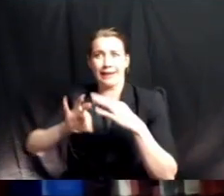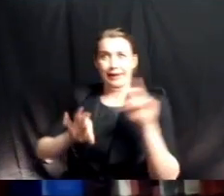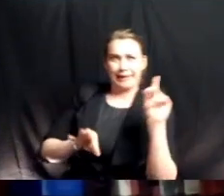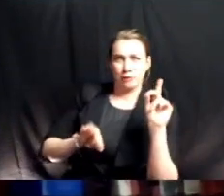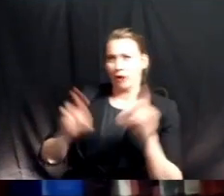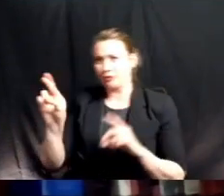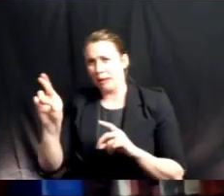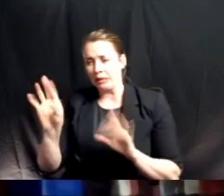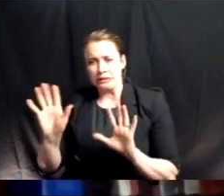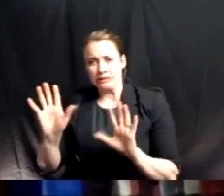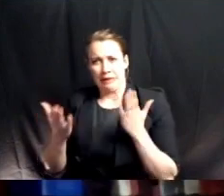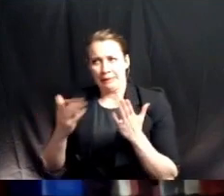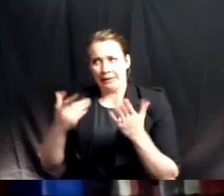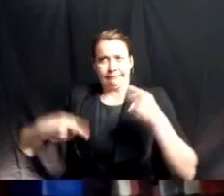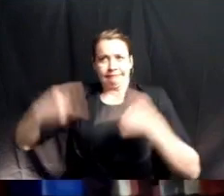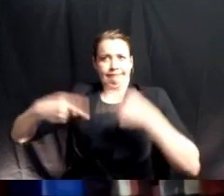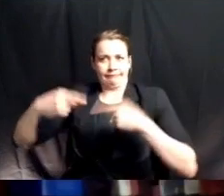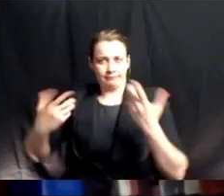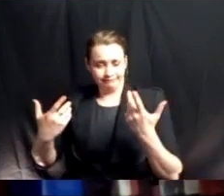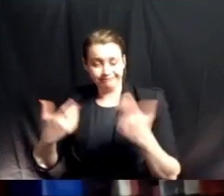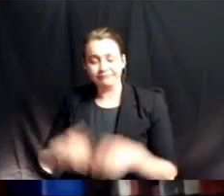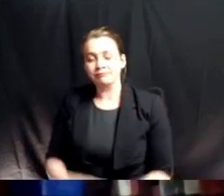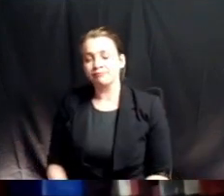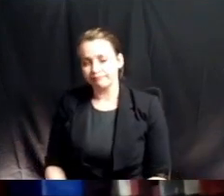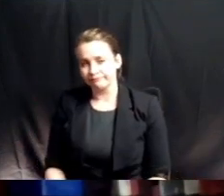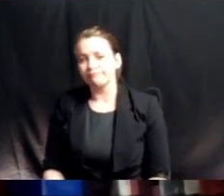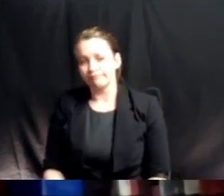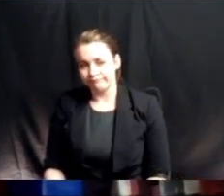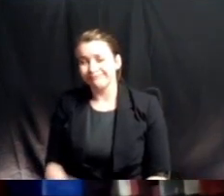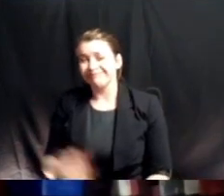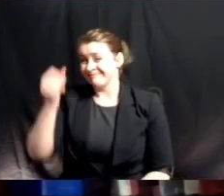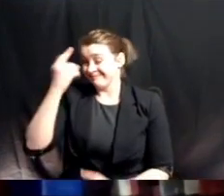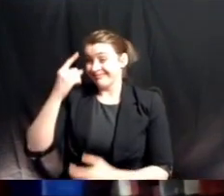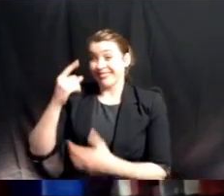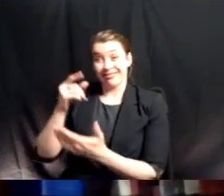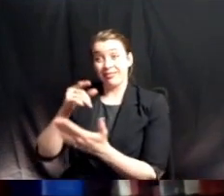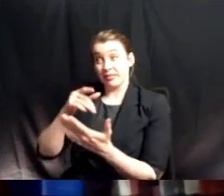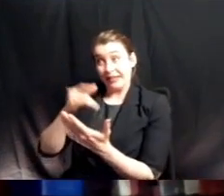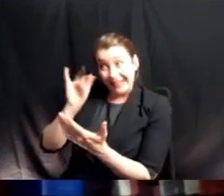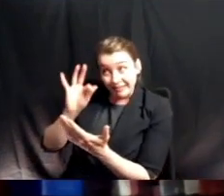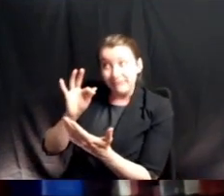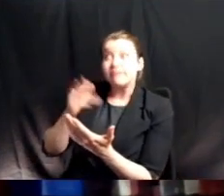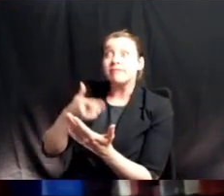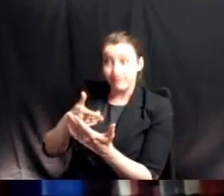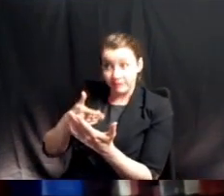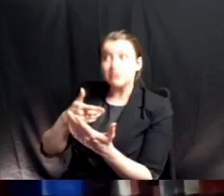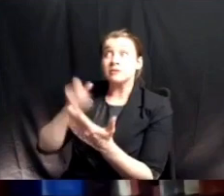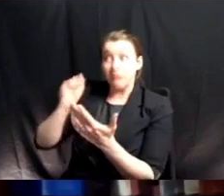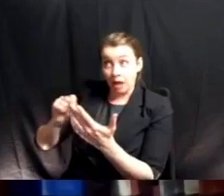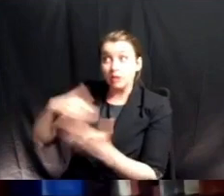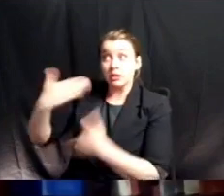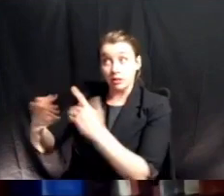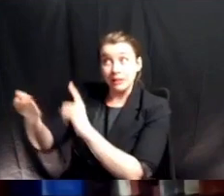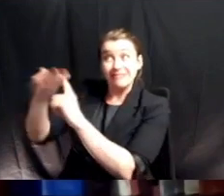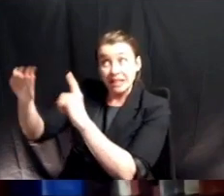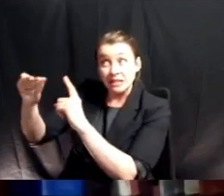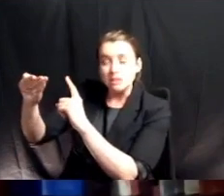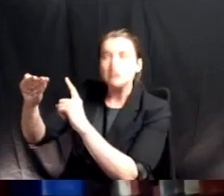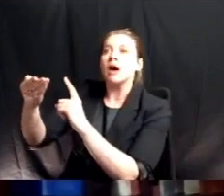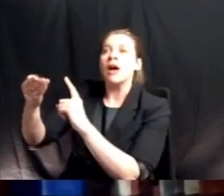the federal government. But all of that will have an effect on whether or not we're able to fully fund